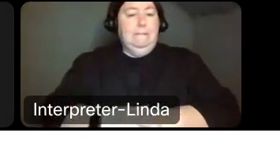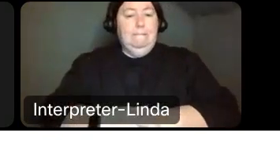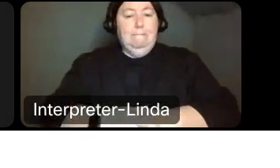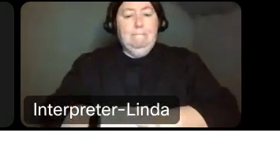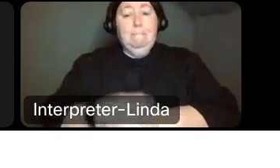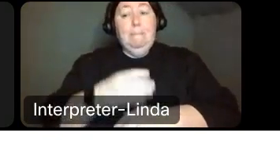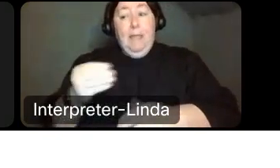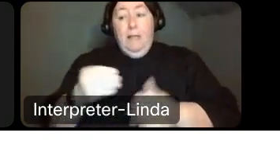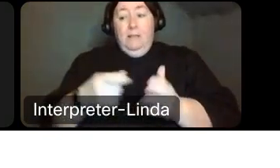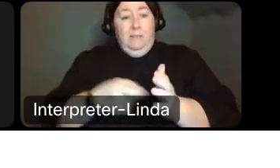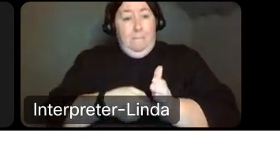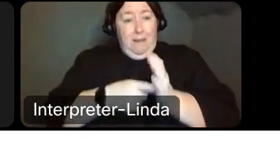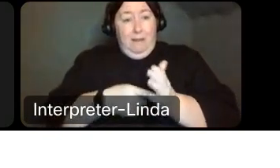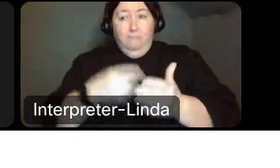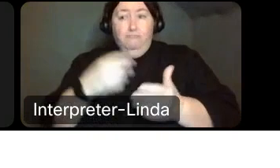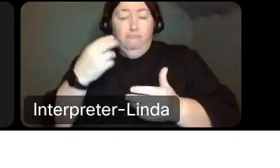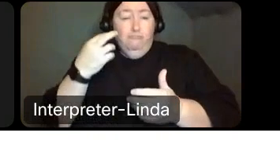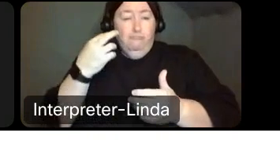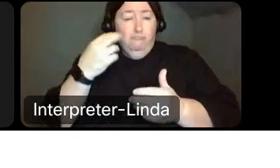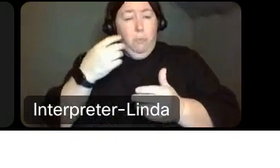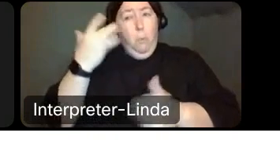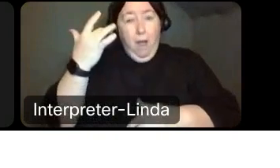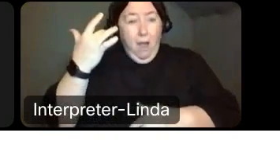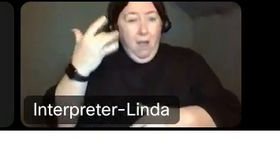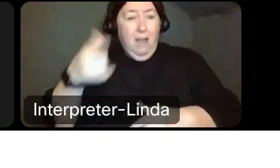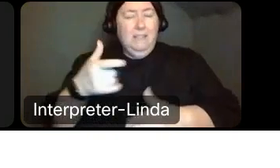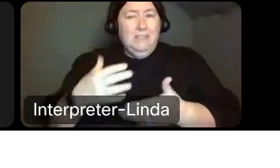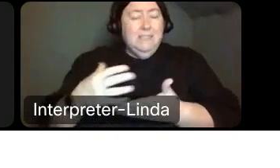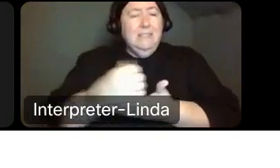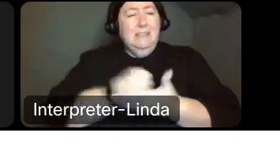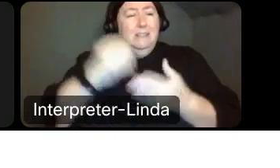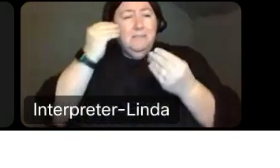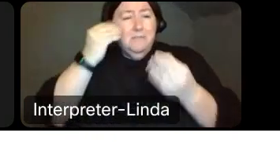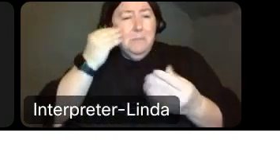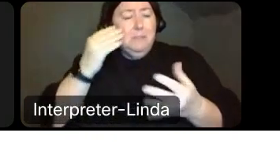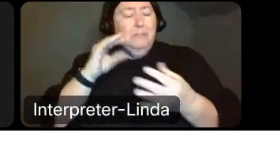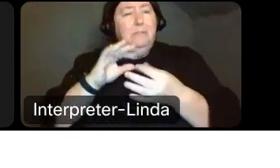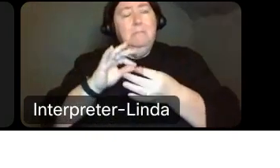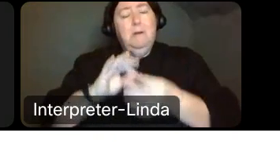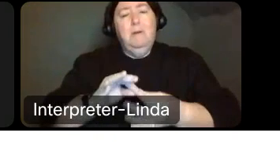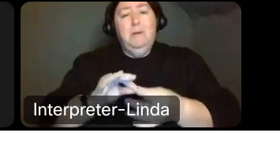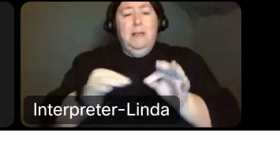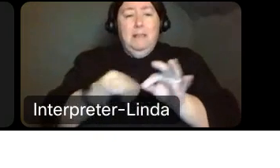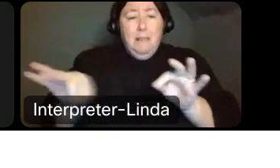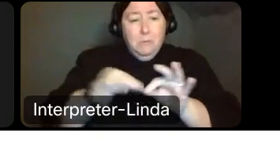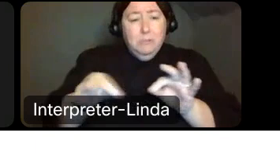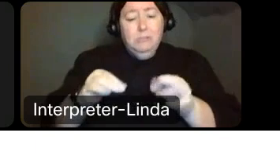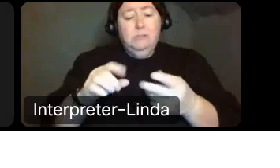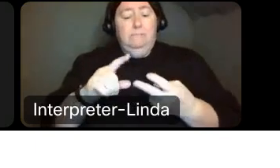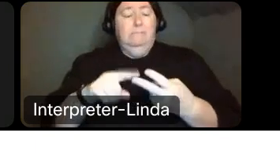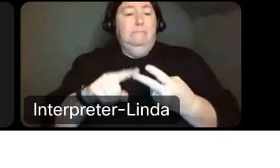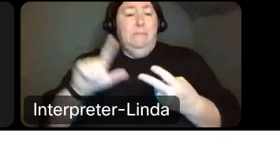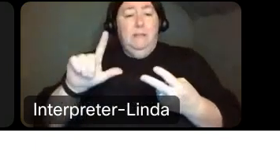mandate are centered upon is collecting information about language and literacy.